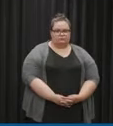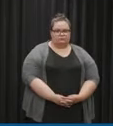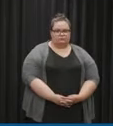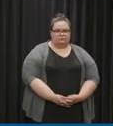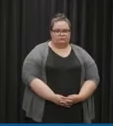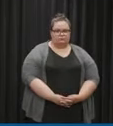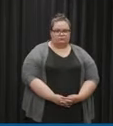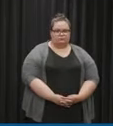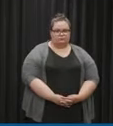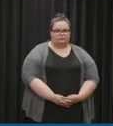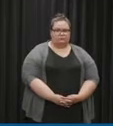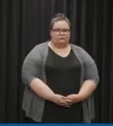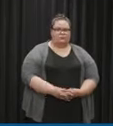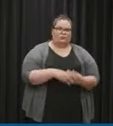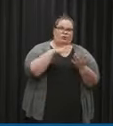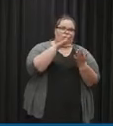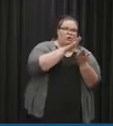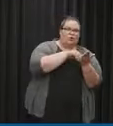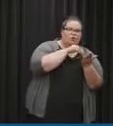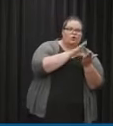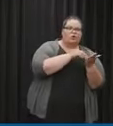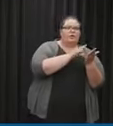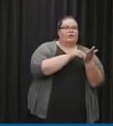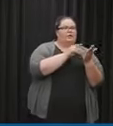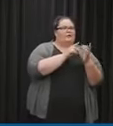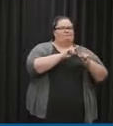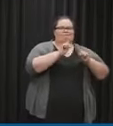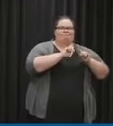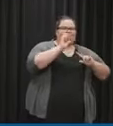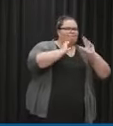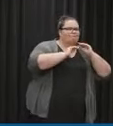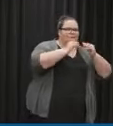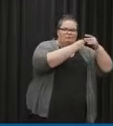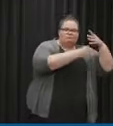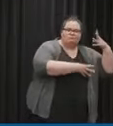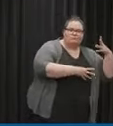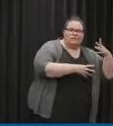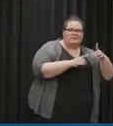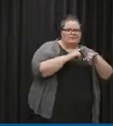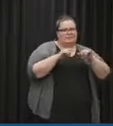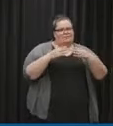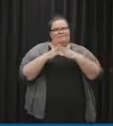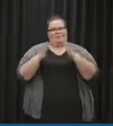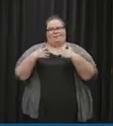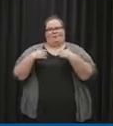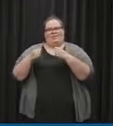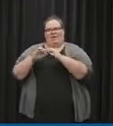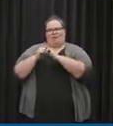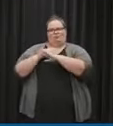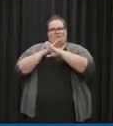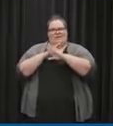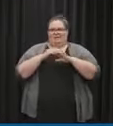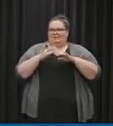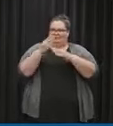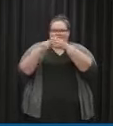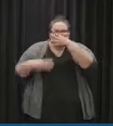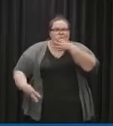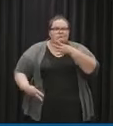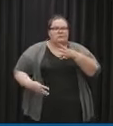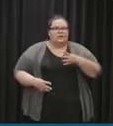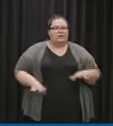safely as possible. Just as public health takes many forms, we must strike a balance in protecting our children's physical health so that their